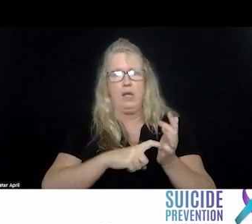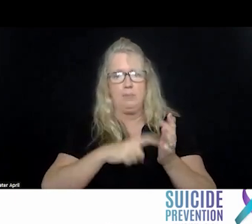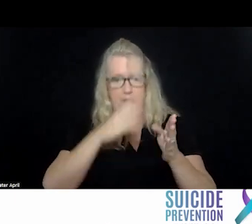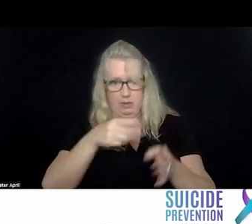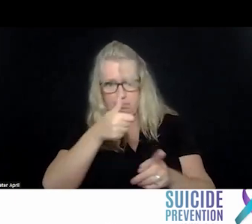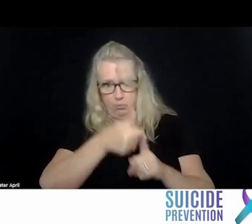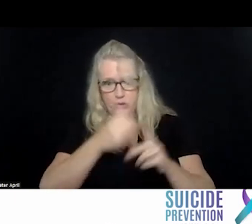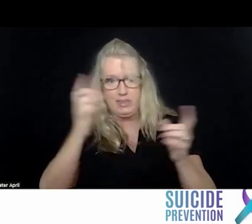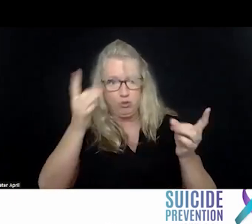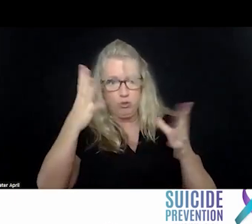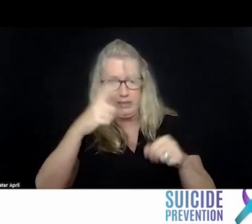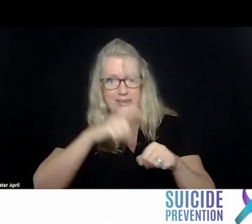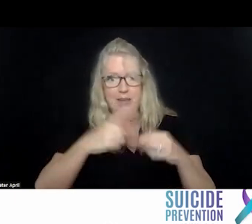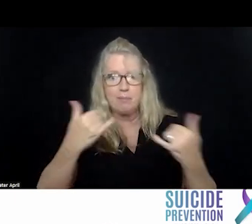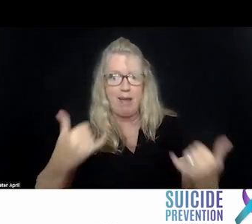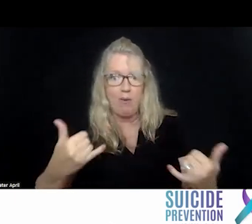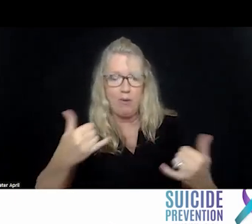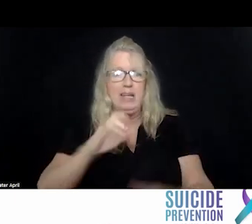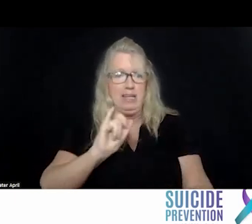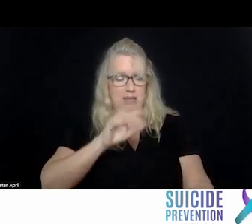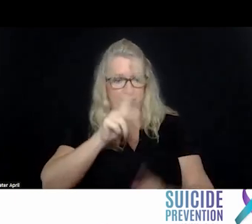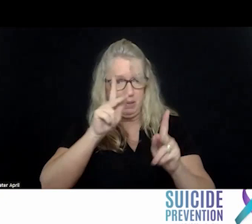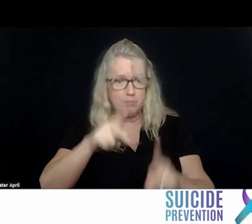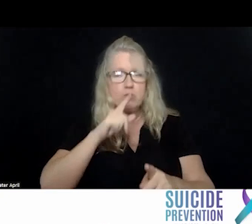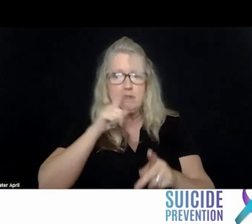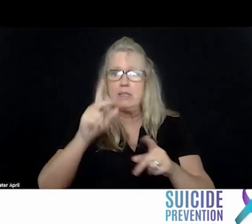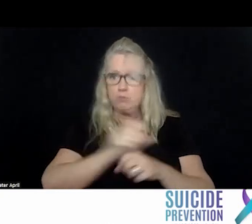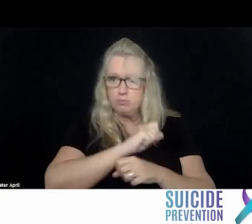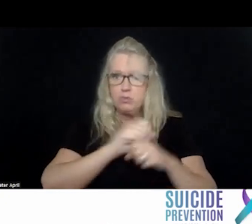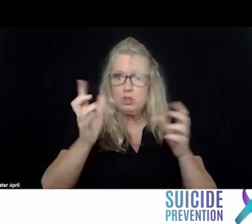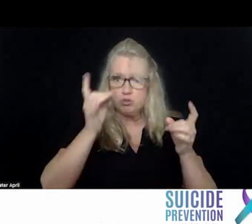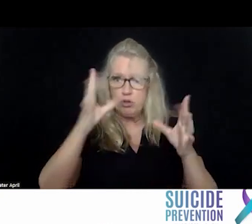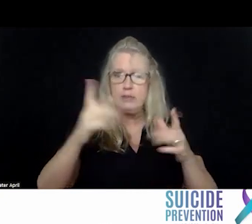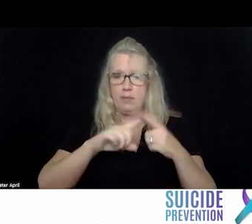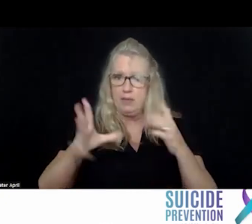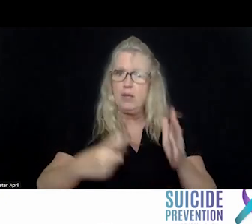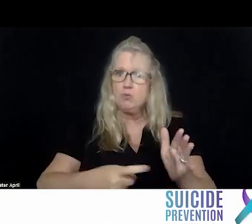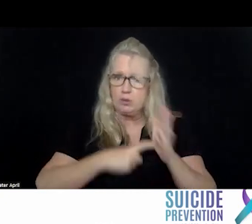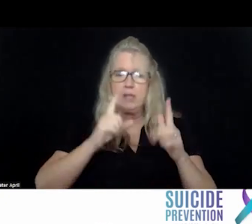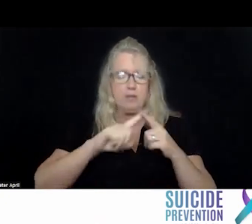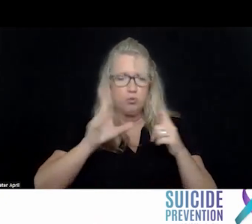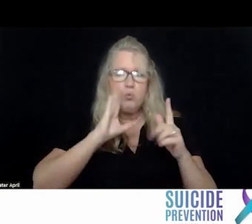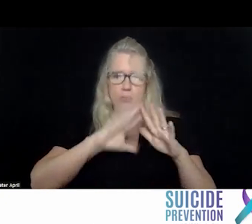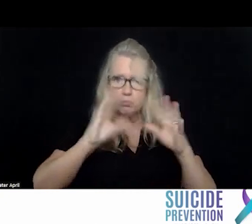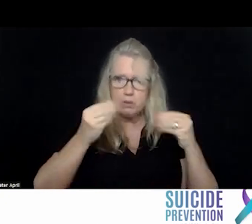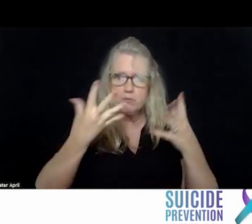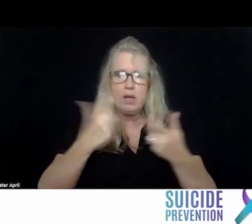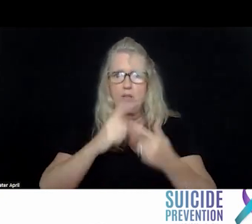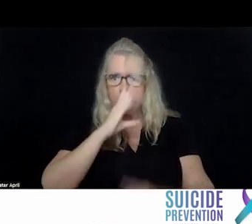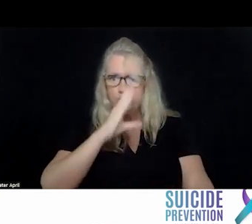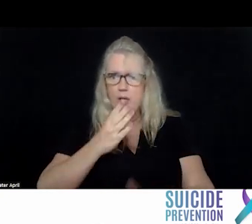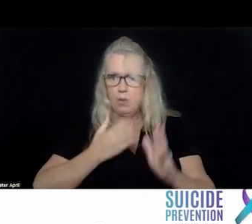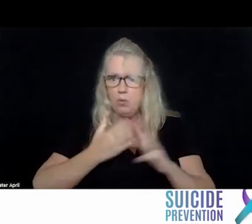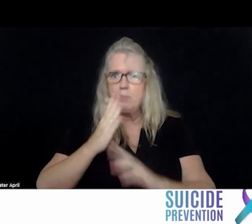in crisis? And if that person is in crisis, CCBHC is required to provide, either directly or through a